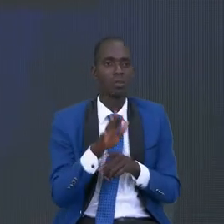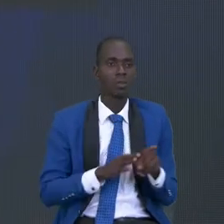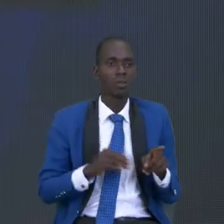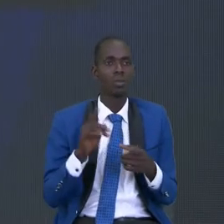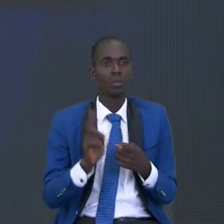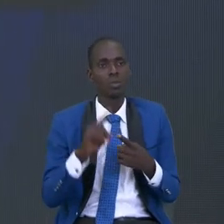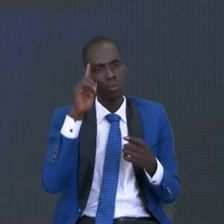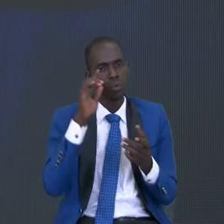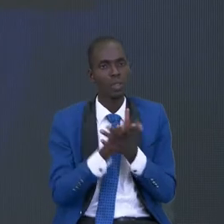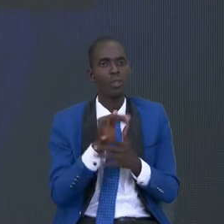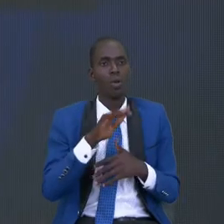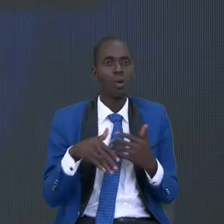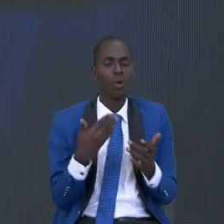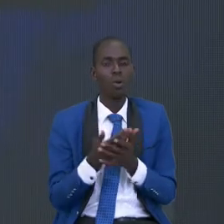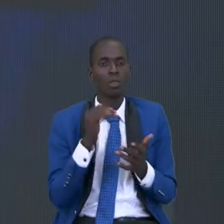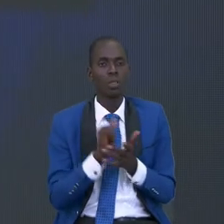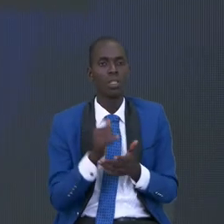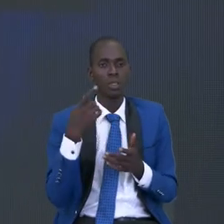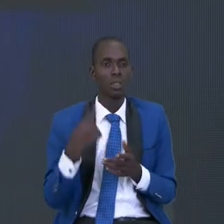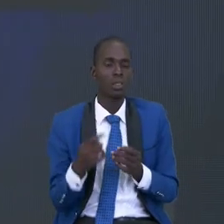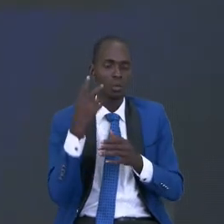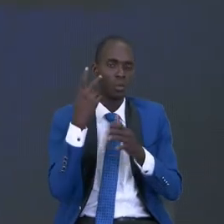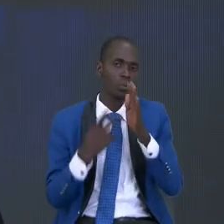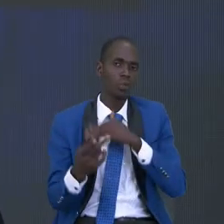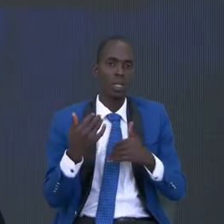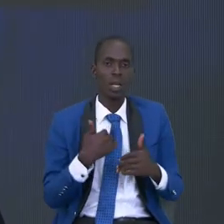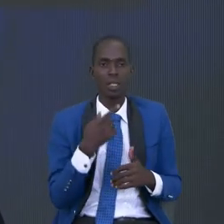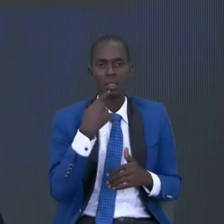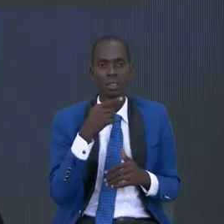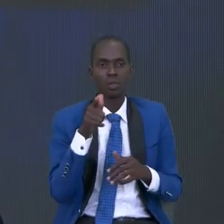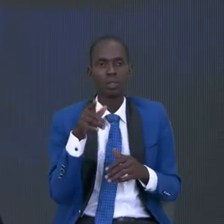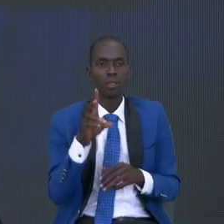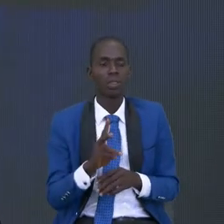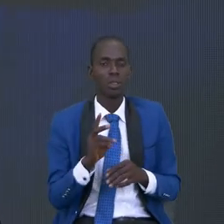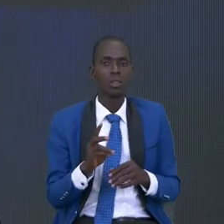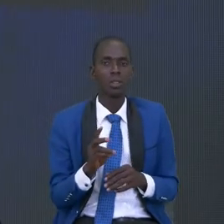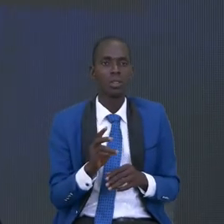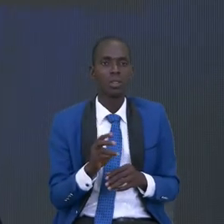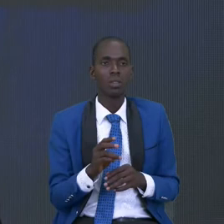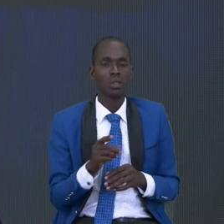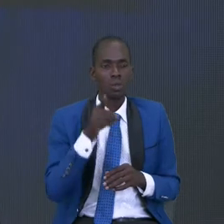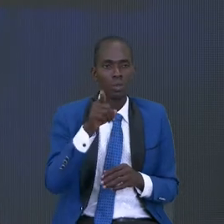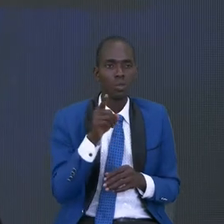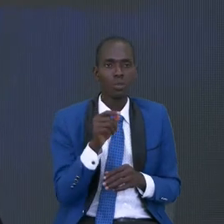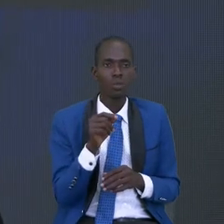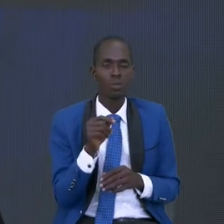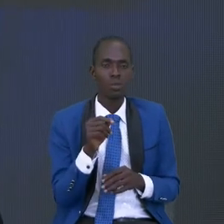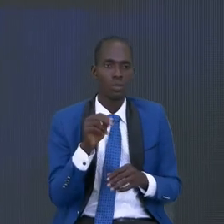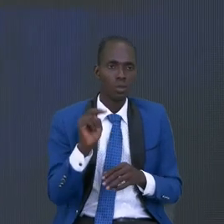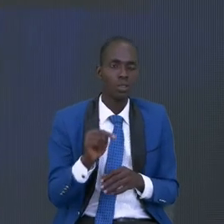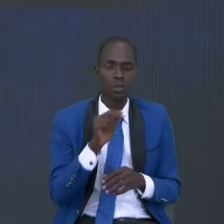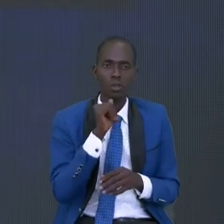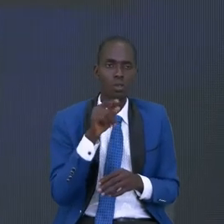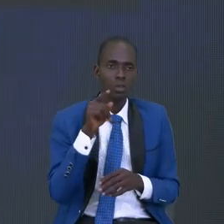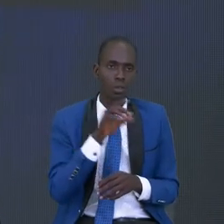have spoken. Verse 26, then opened, ought not Christ to